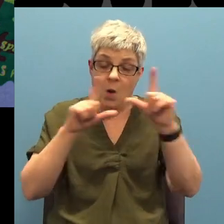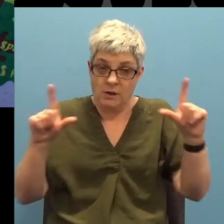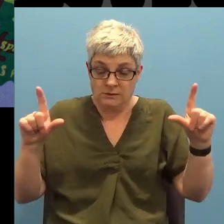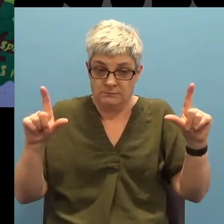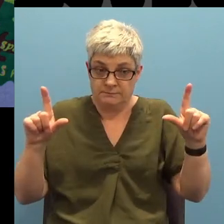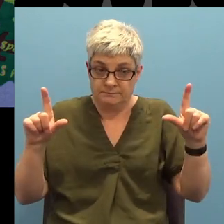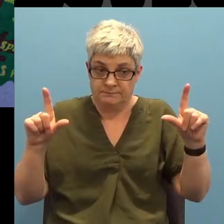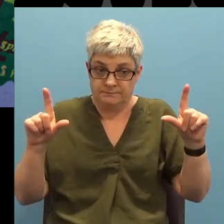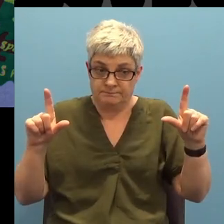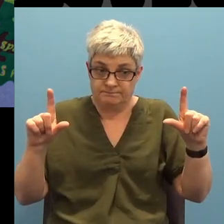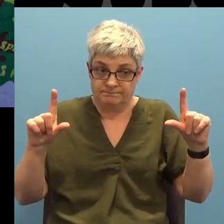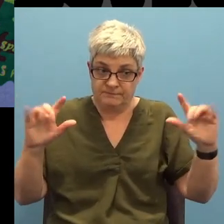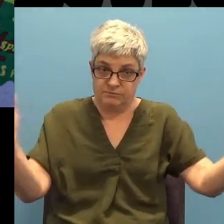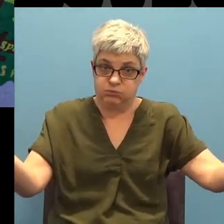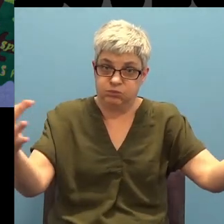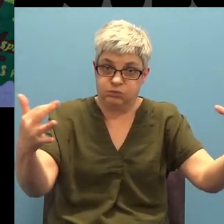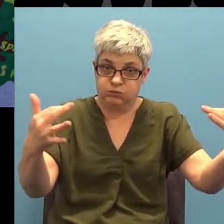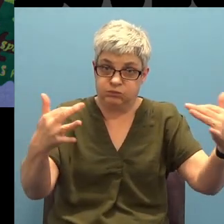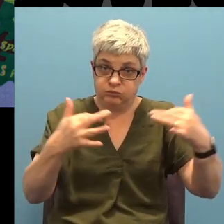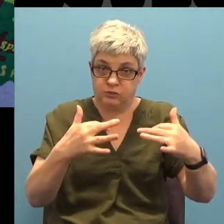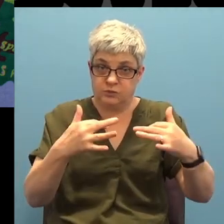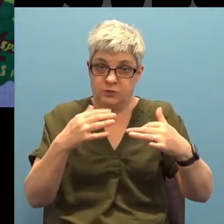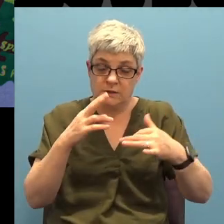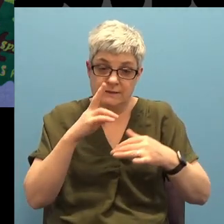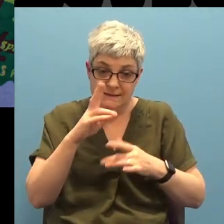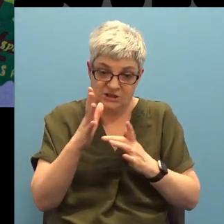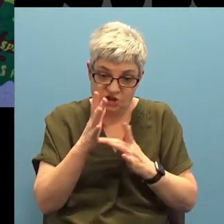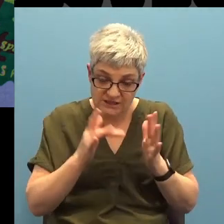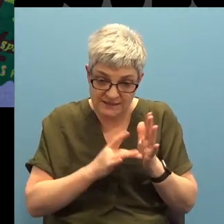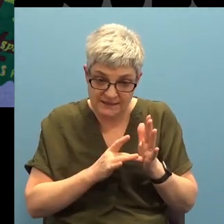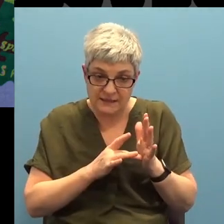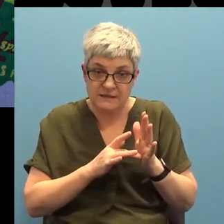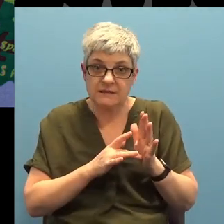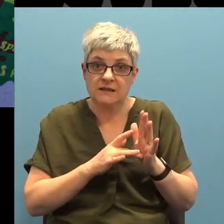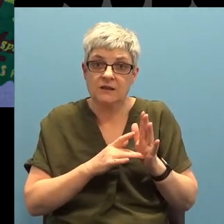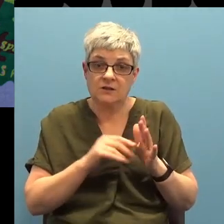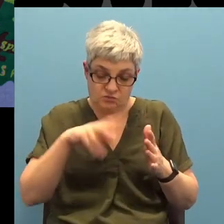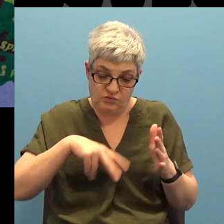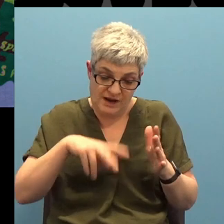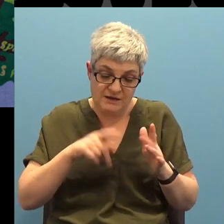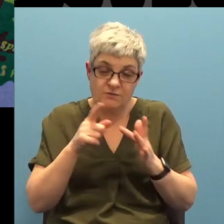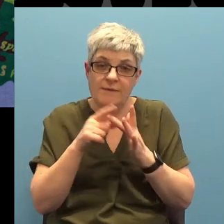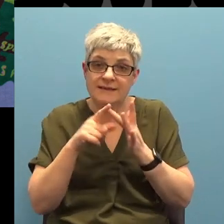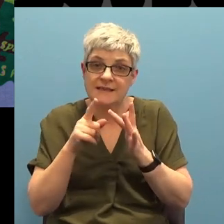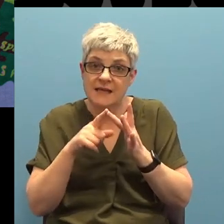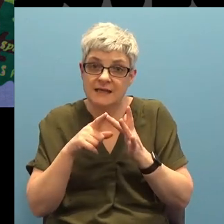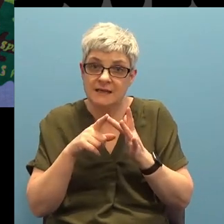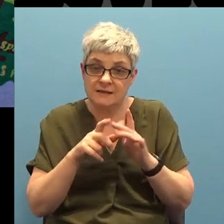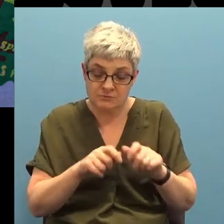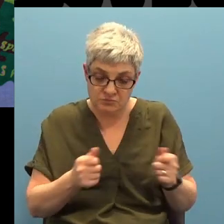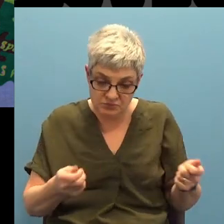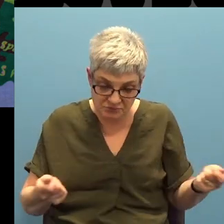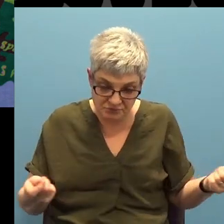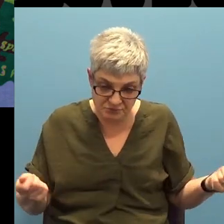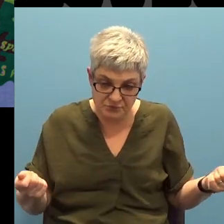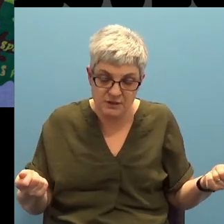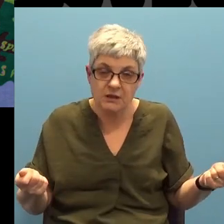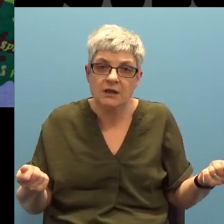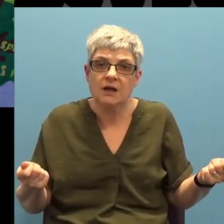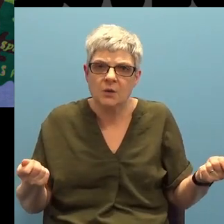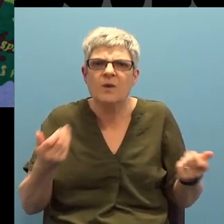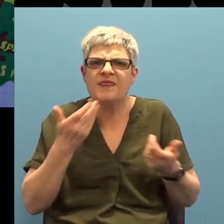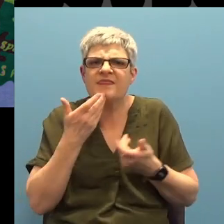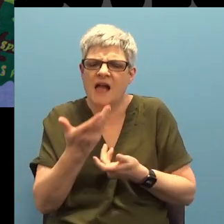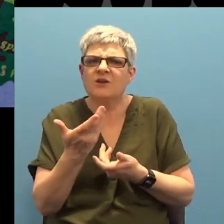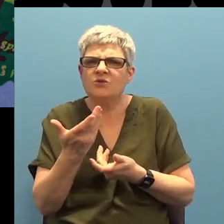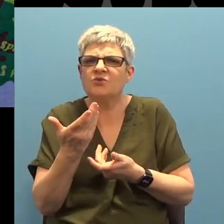Lord, the crowd that gathered to hear Jesus that day heard him read from the scriptures. And we